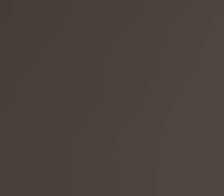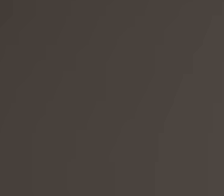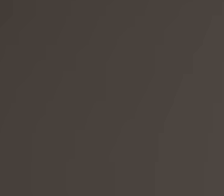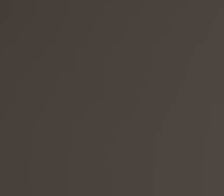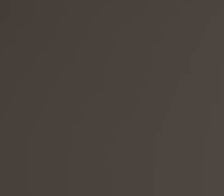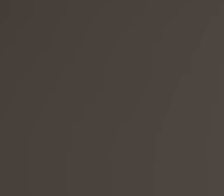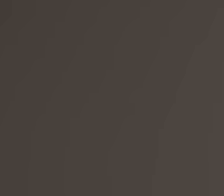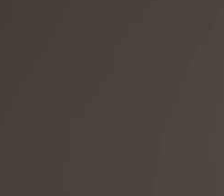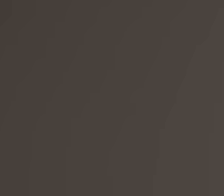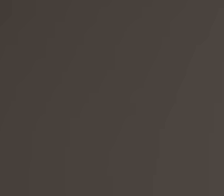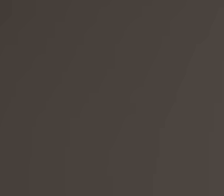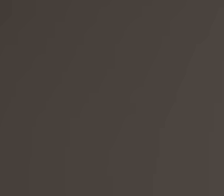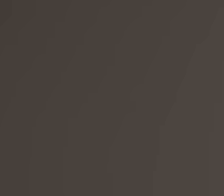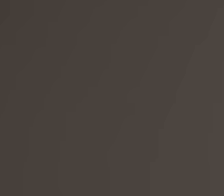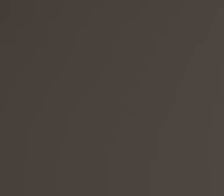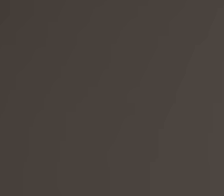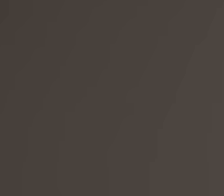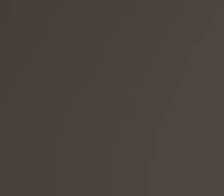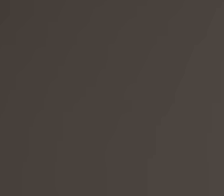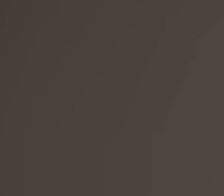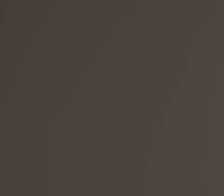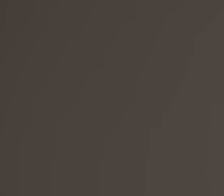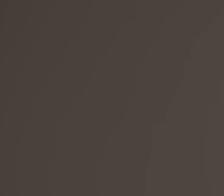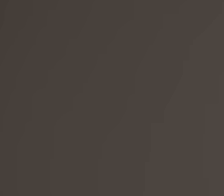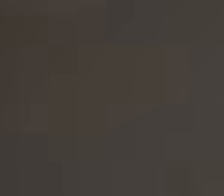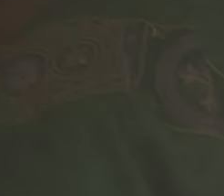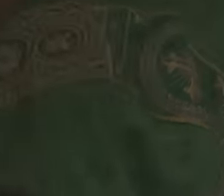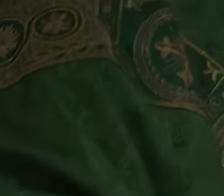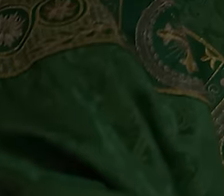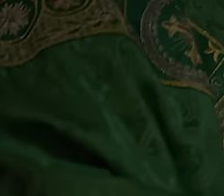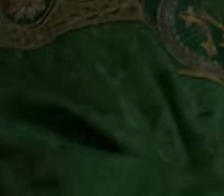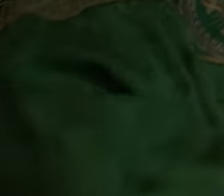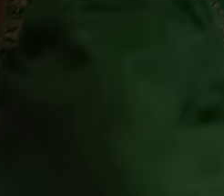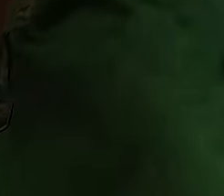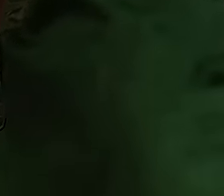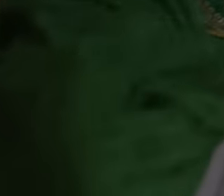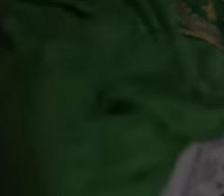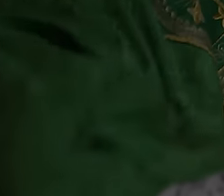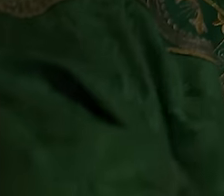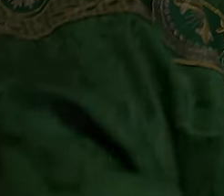I have called you, and you are mine.